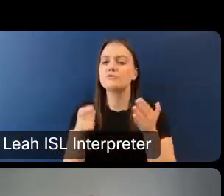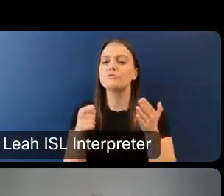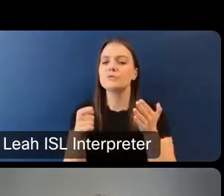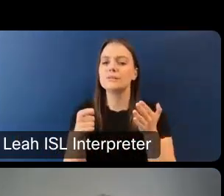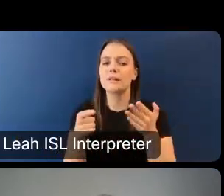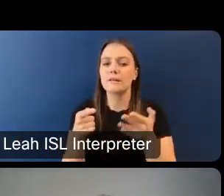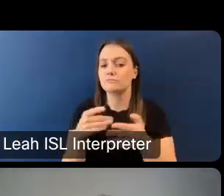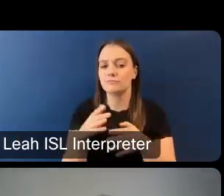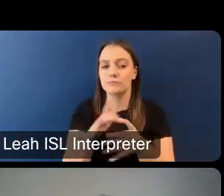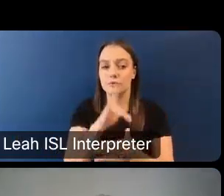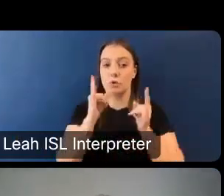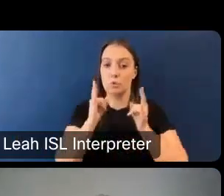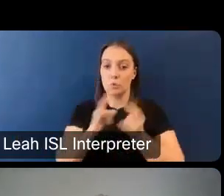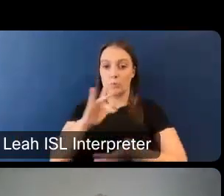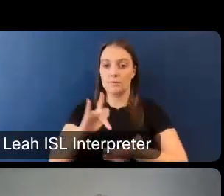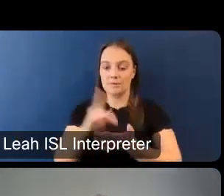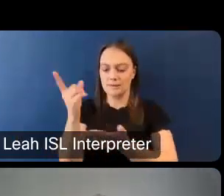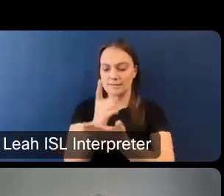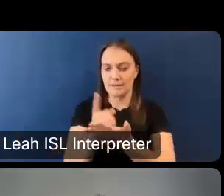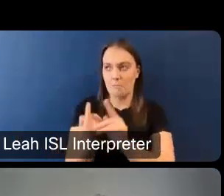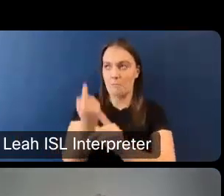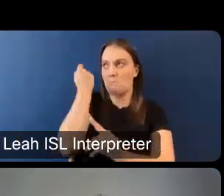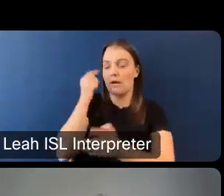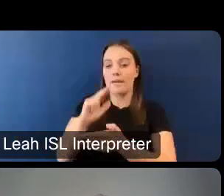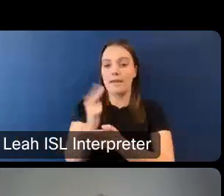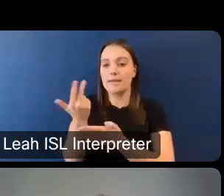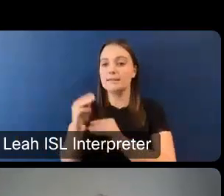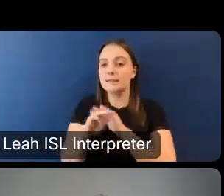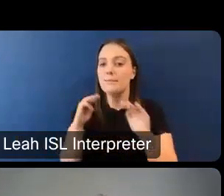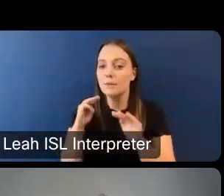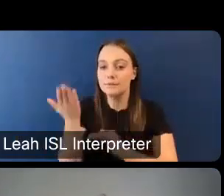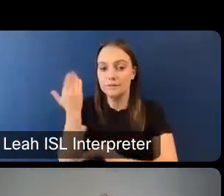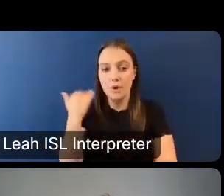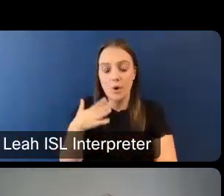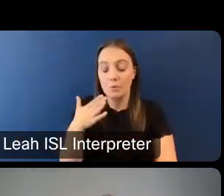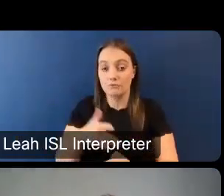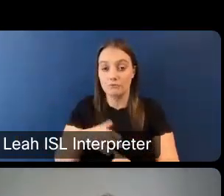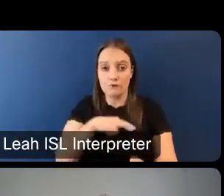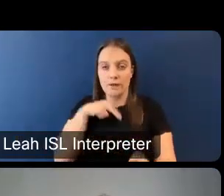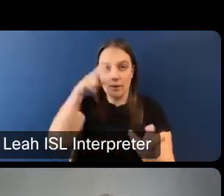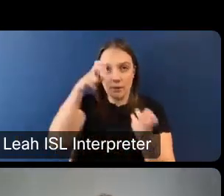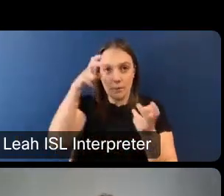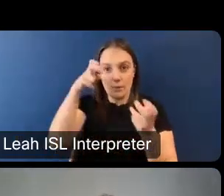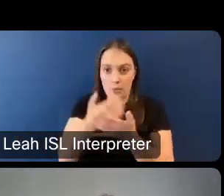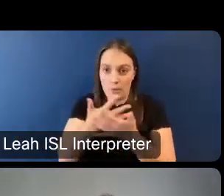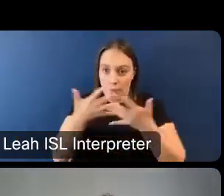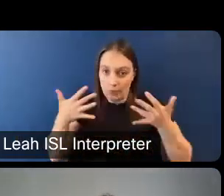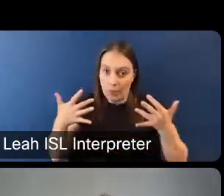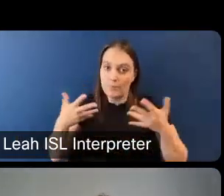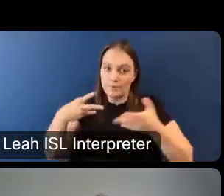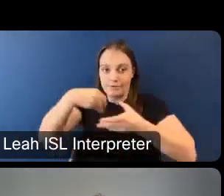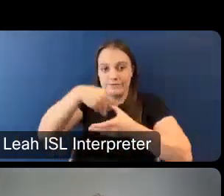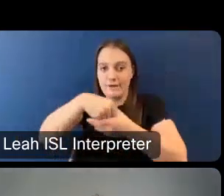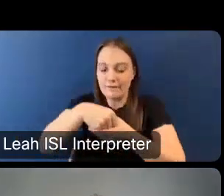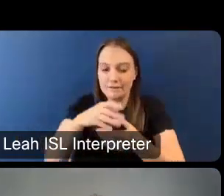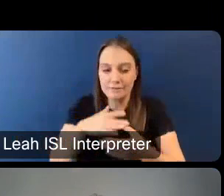I suppose maybe 18 months ago, and we've definitely been on a journey, and we're very grateful to be accompanied